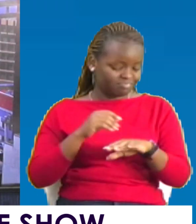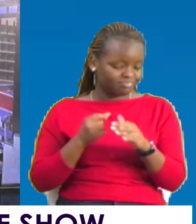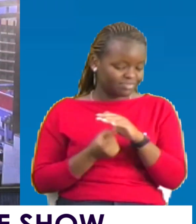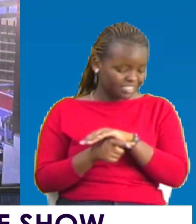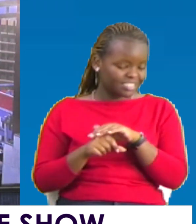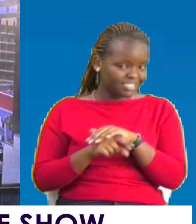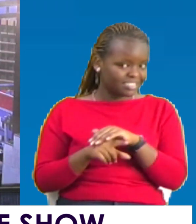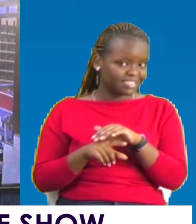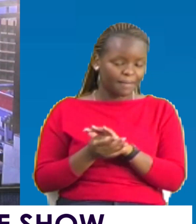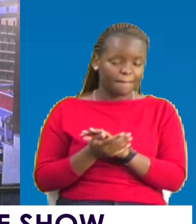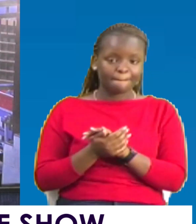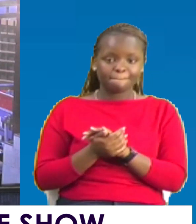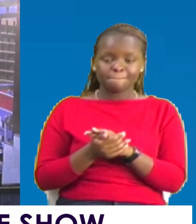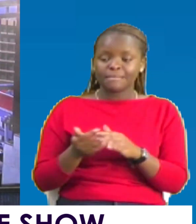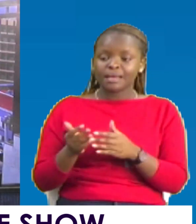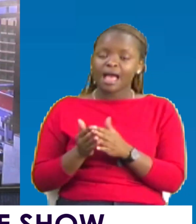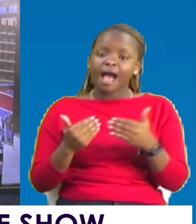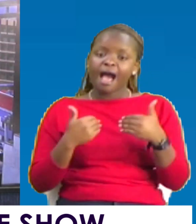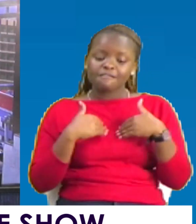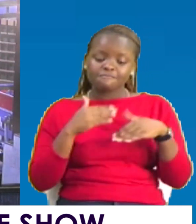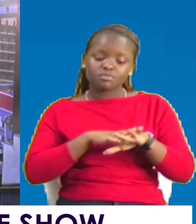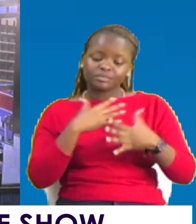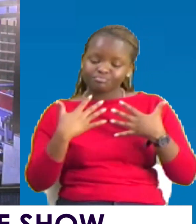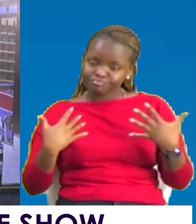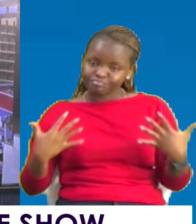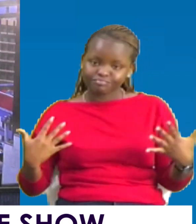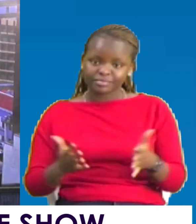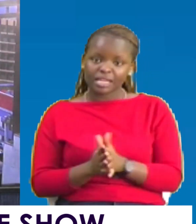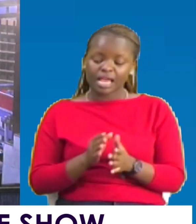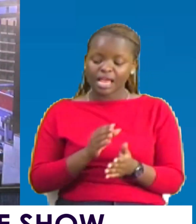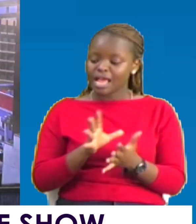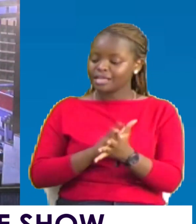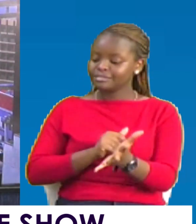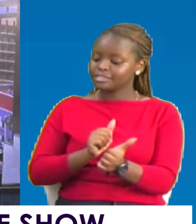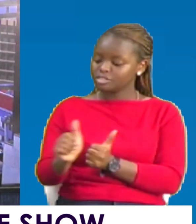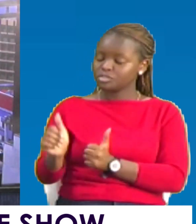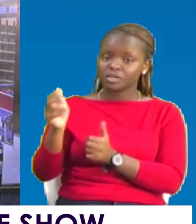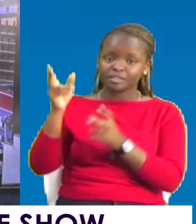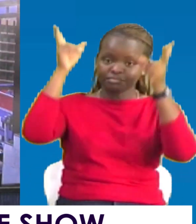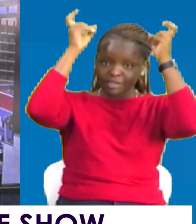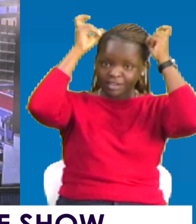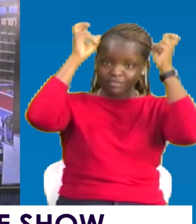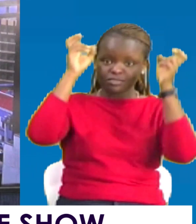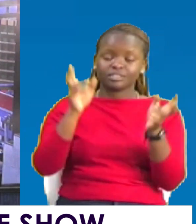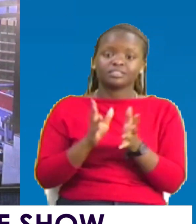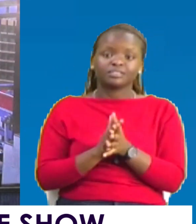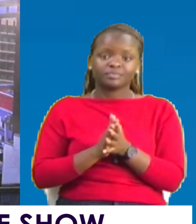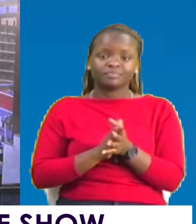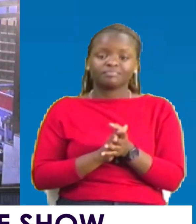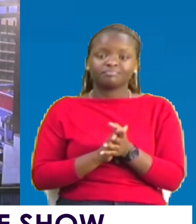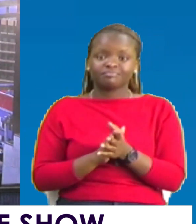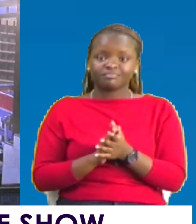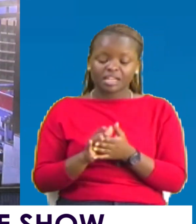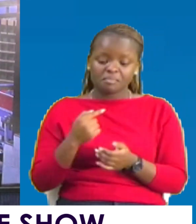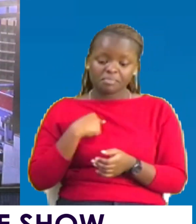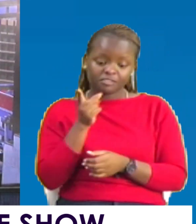Be pregnant of the right seed. Do away with the seed of evil. Do not birth the evil seed. And I'm winding